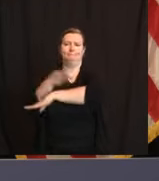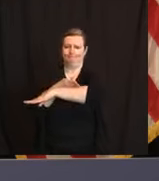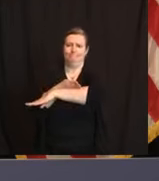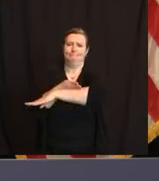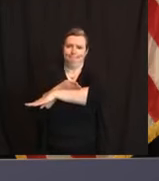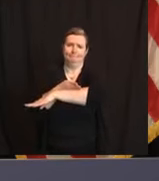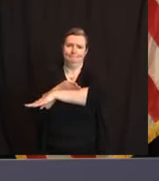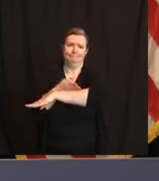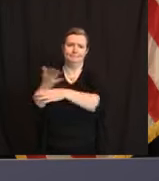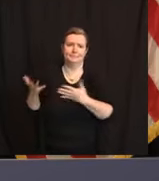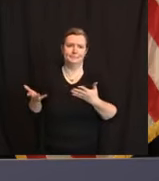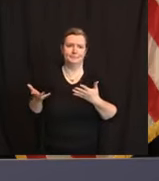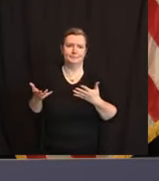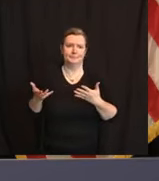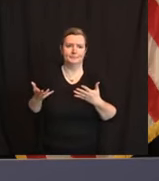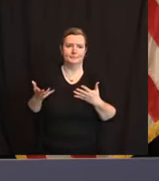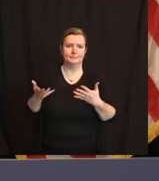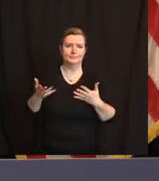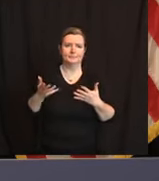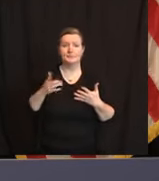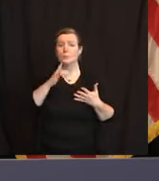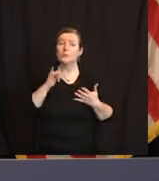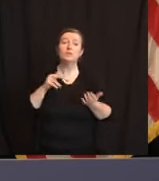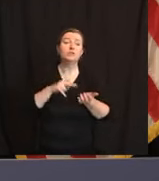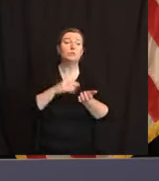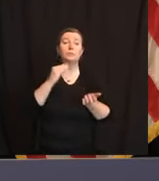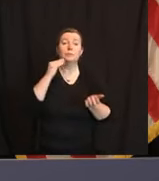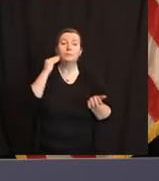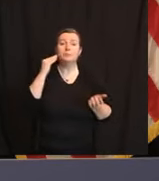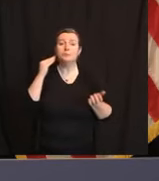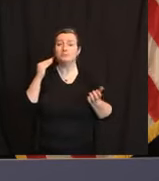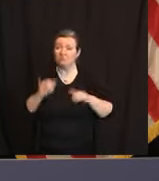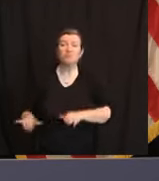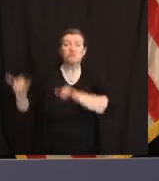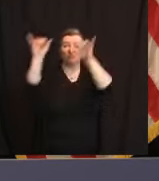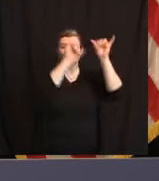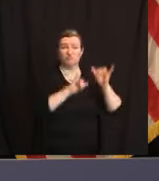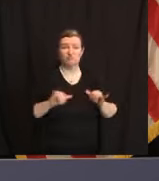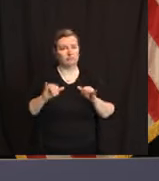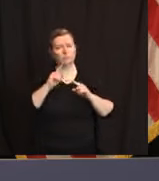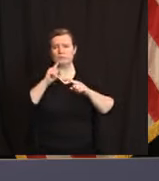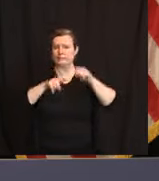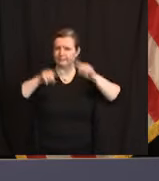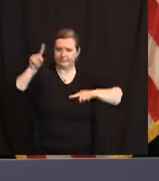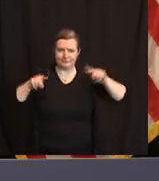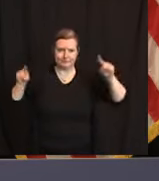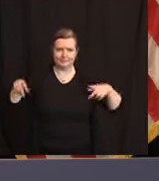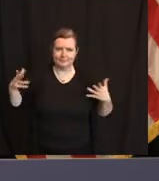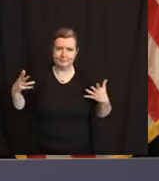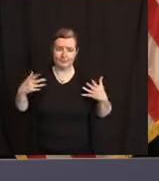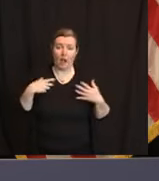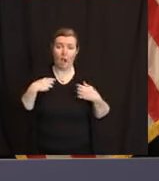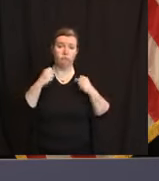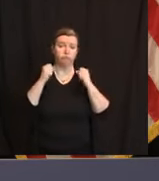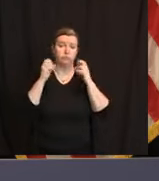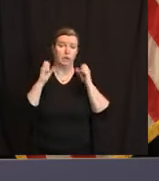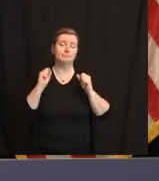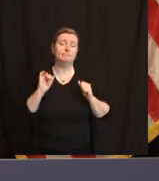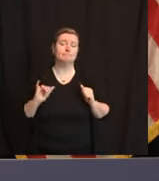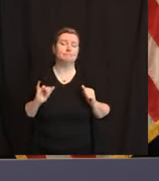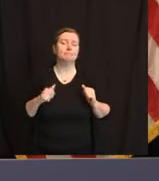the uneven performance of this industry is jaw-dropping, and that's as charitable as I can get. I've said all along,